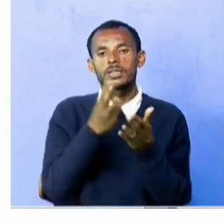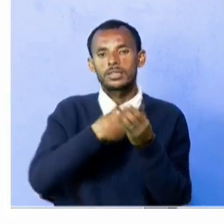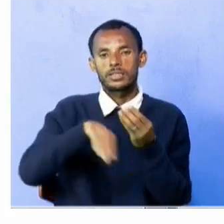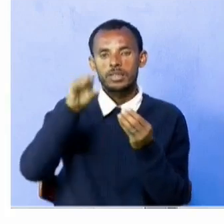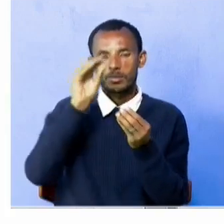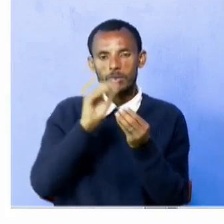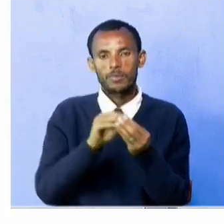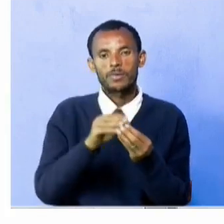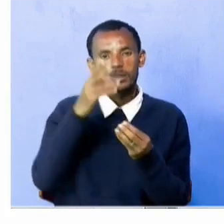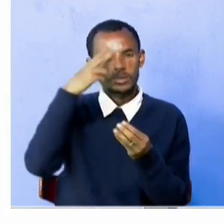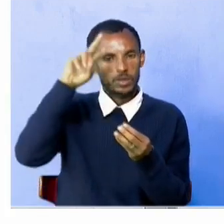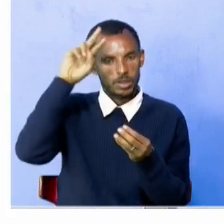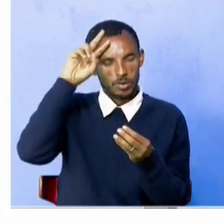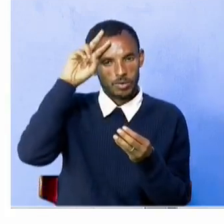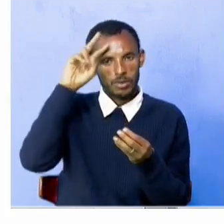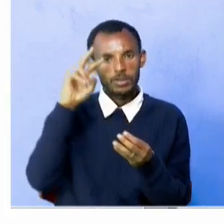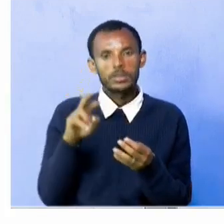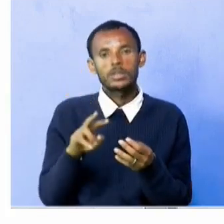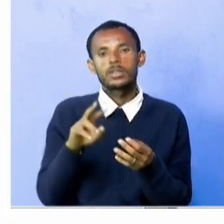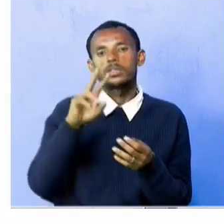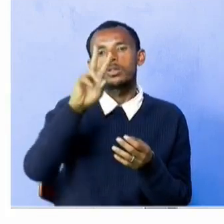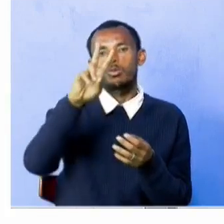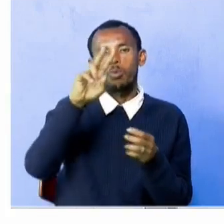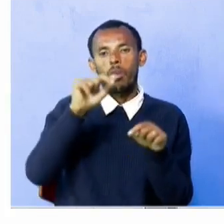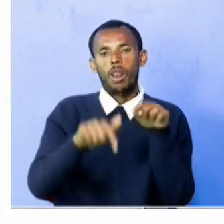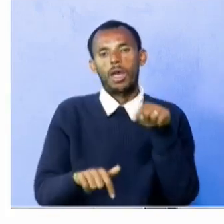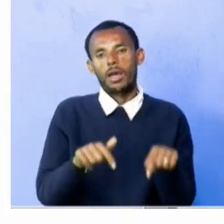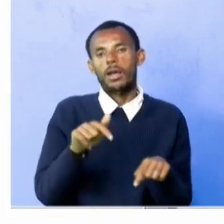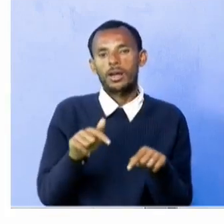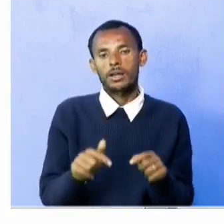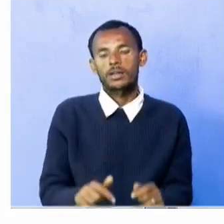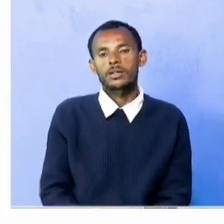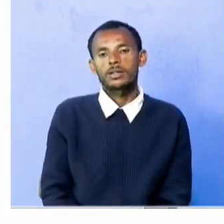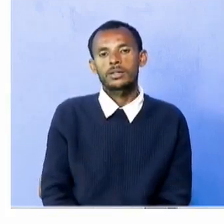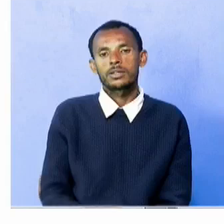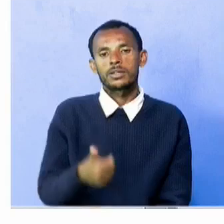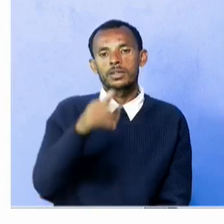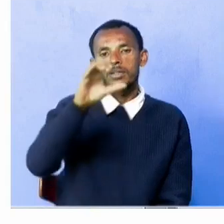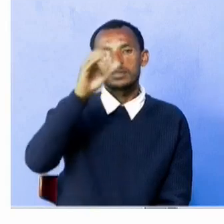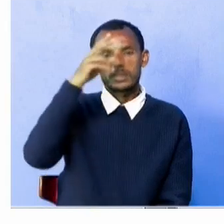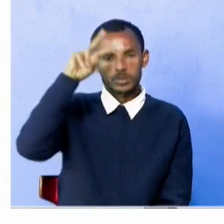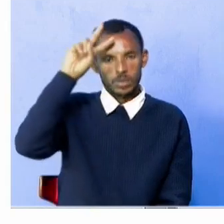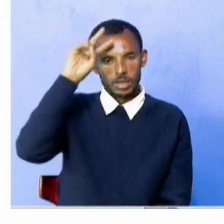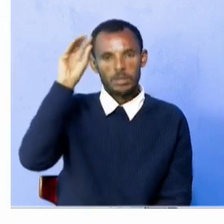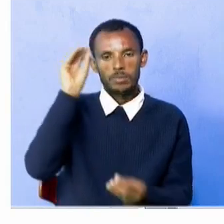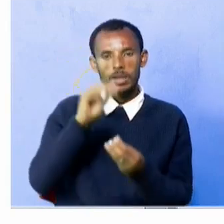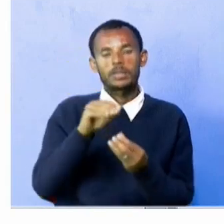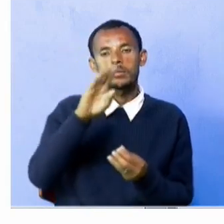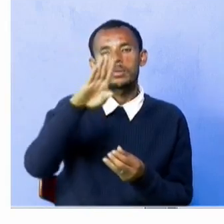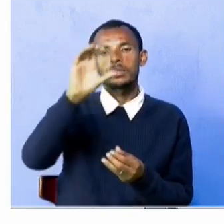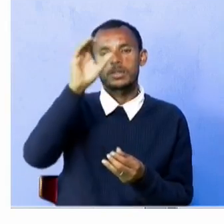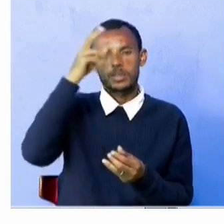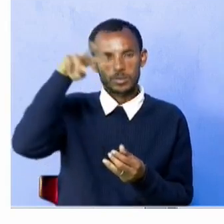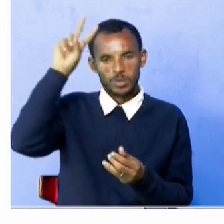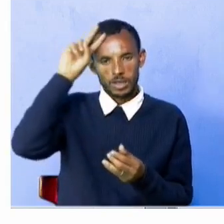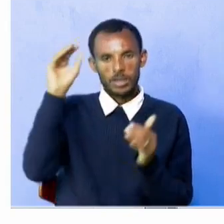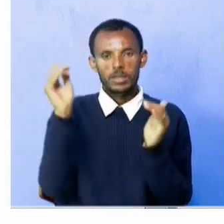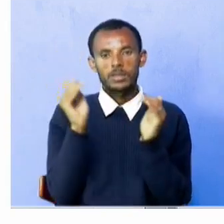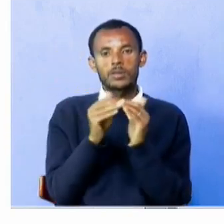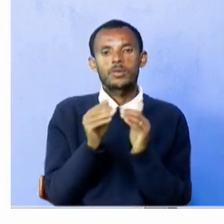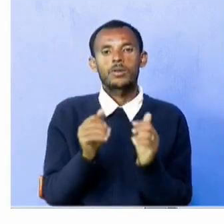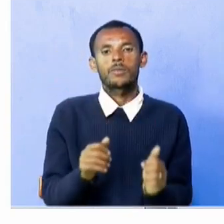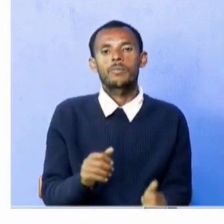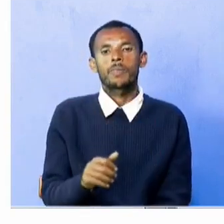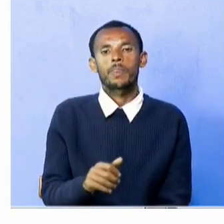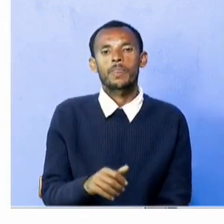of the square of the two legs, okay, AC square plus BC square is equal